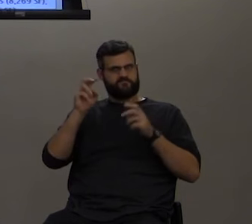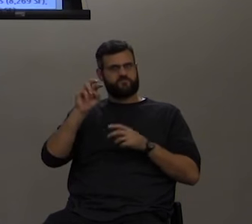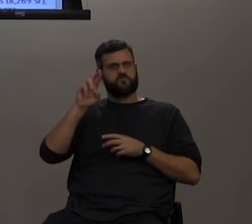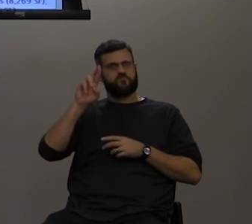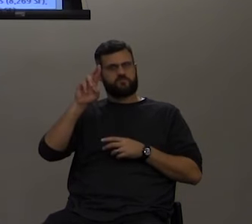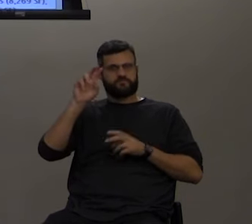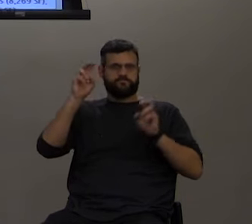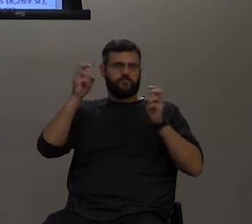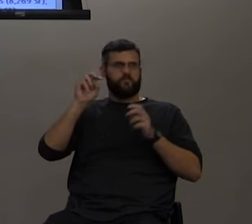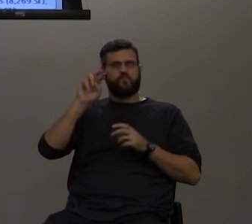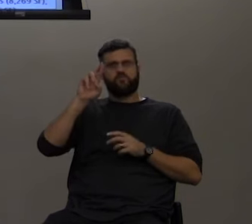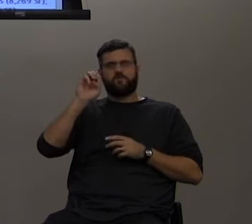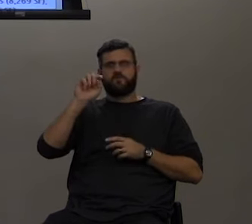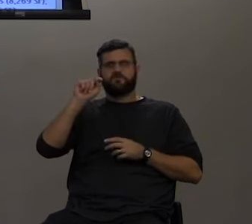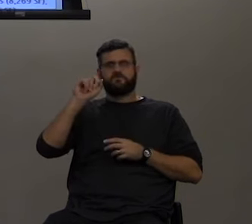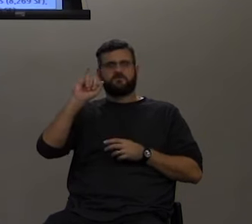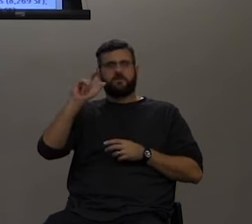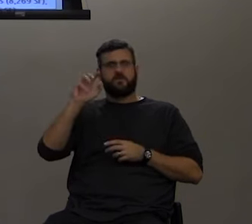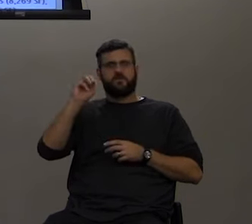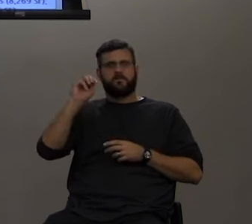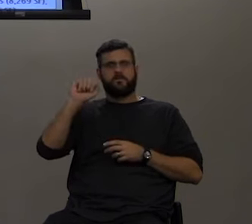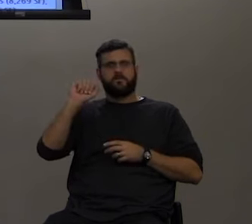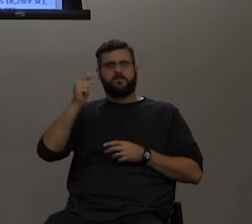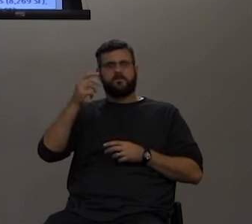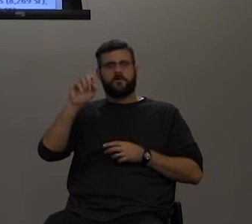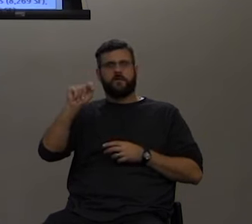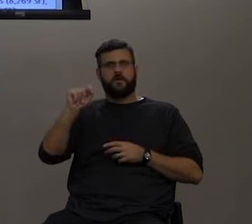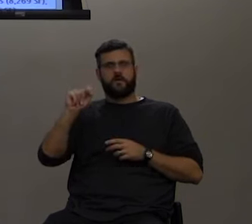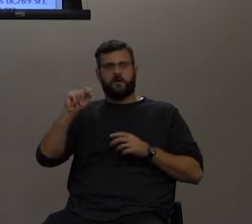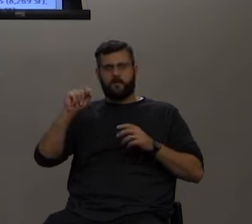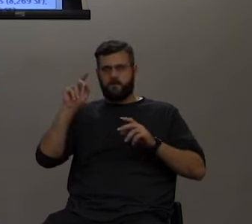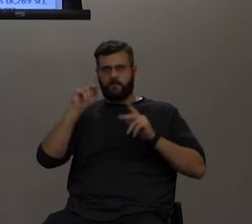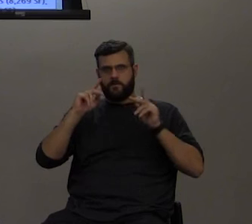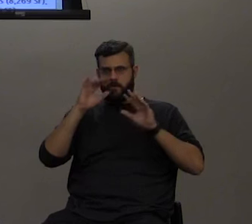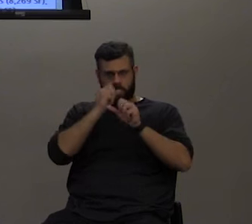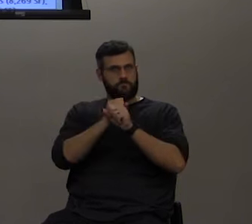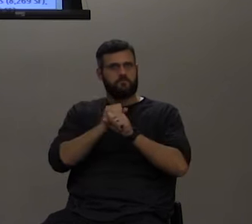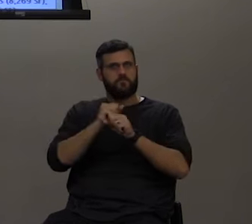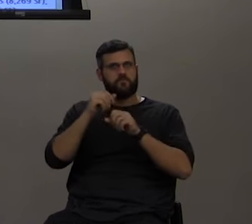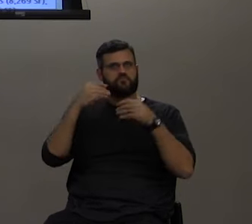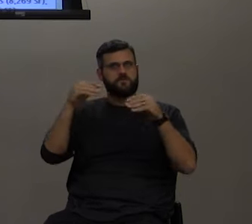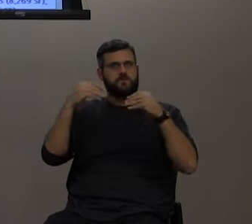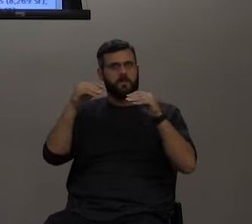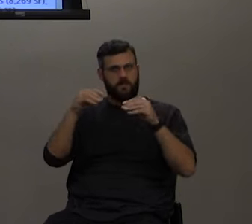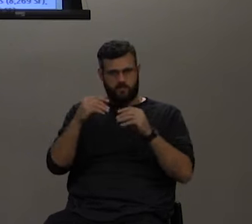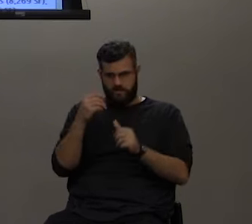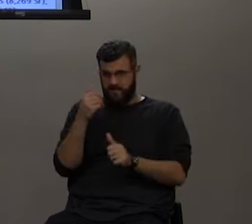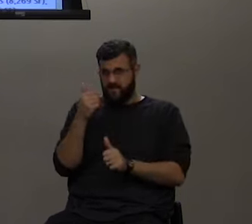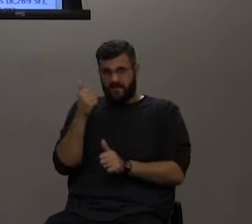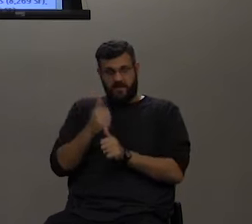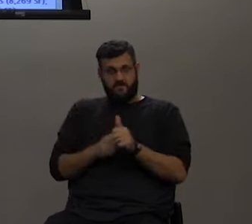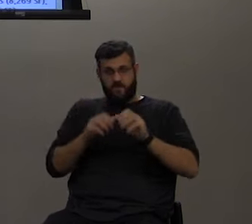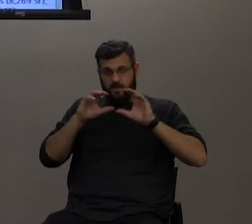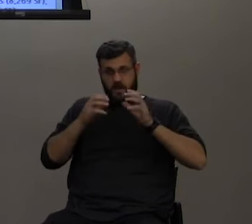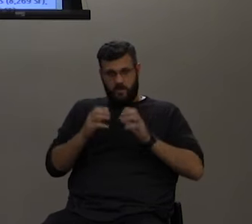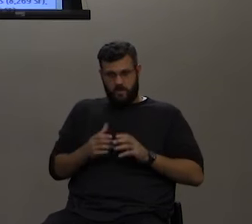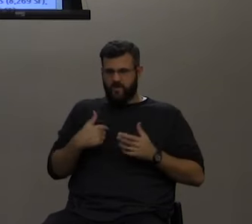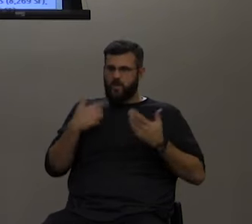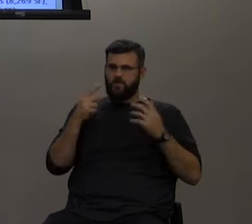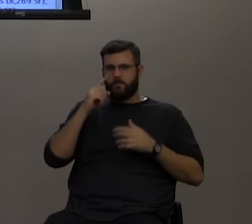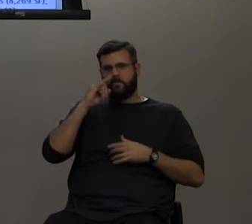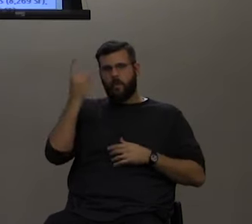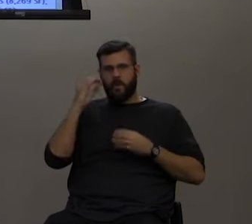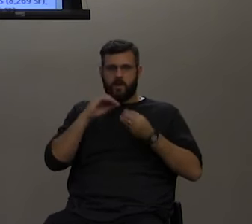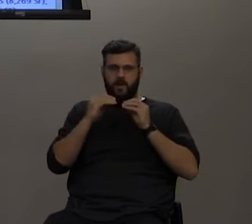magnet. We support a market substantially bigger than our community. When you, in almost every retail category, we don't want to bore you with